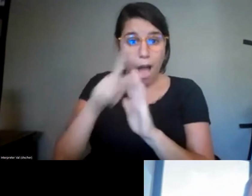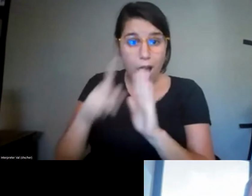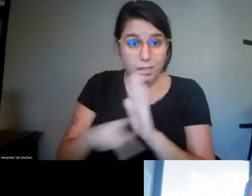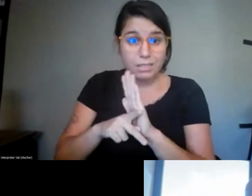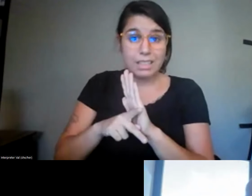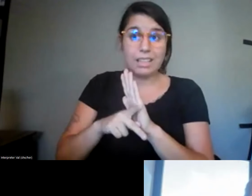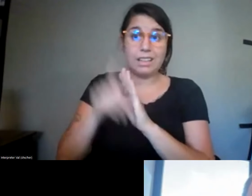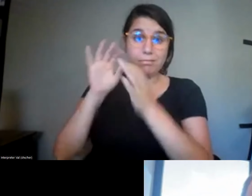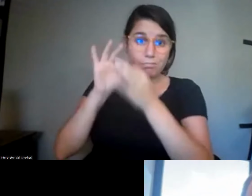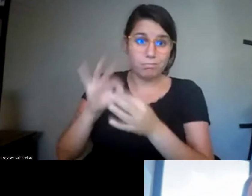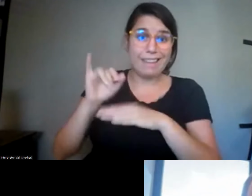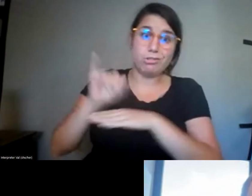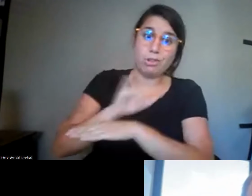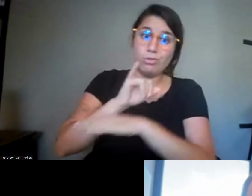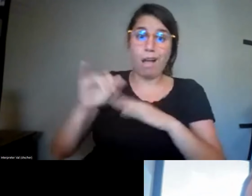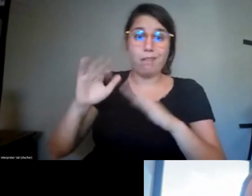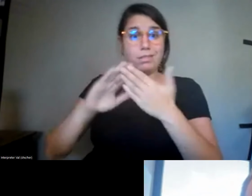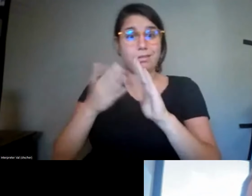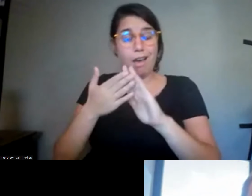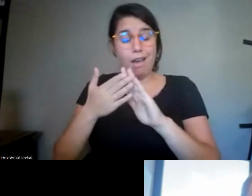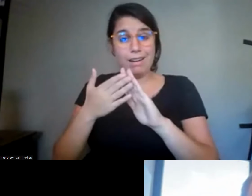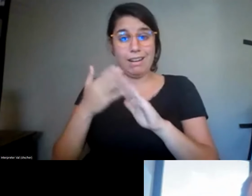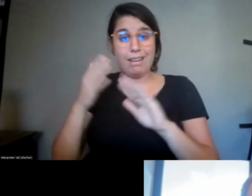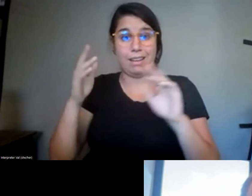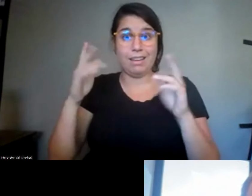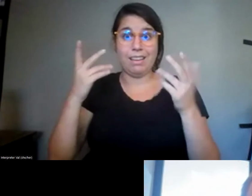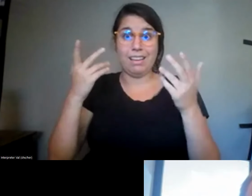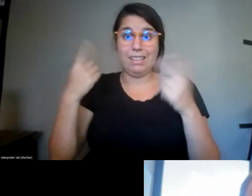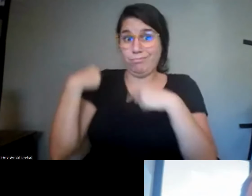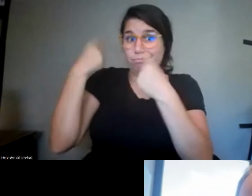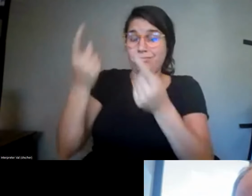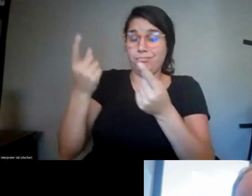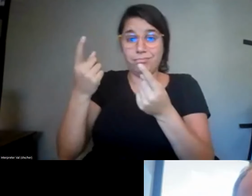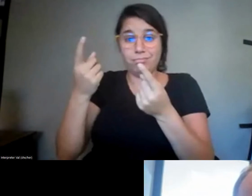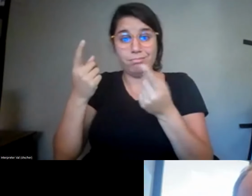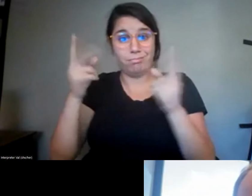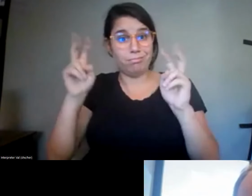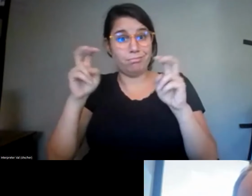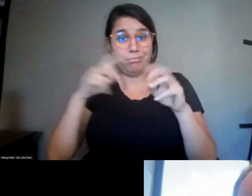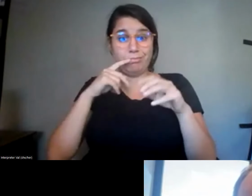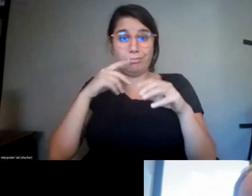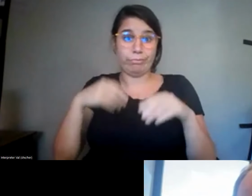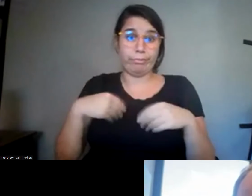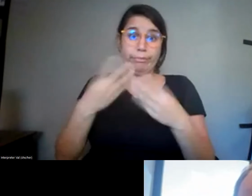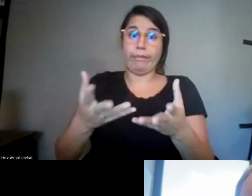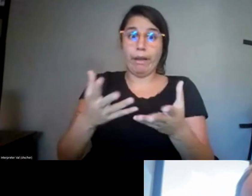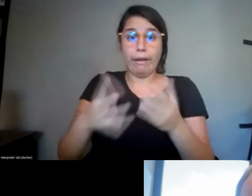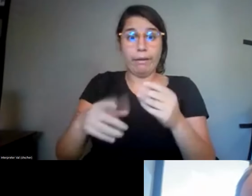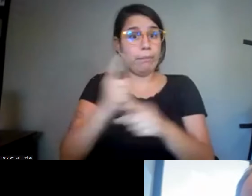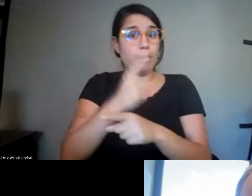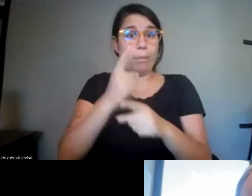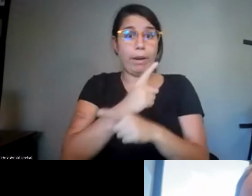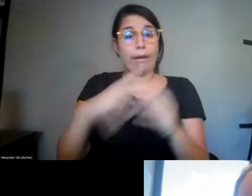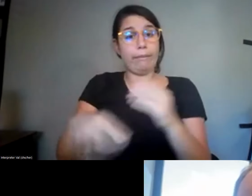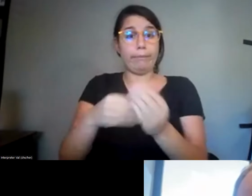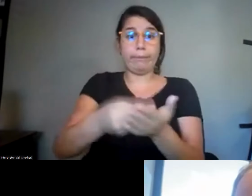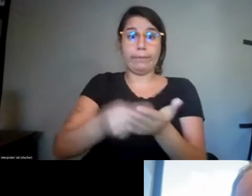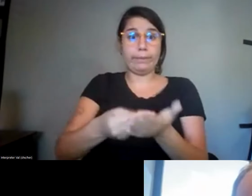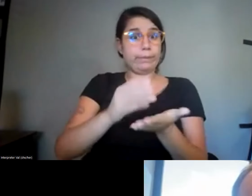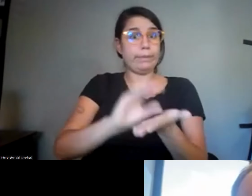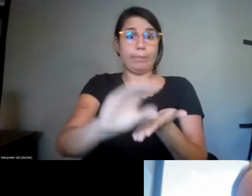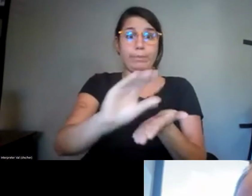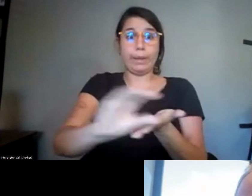striven to kind of raise all boats has been to provide appropriate subsidies to help families cope with